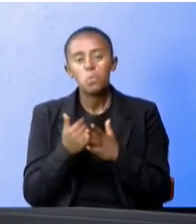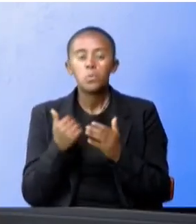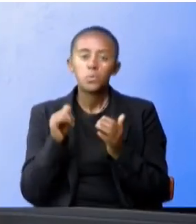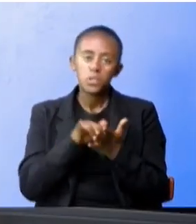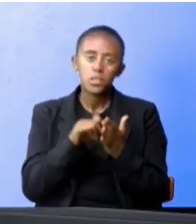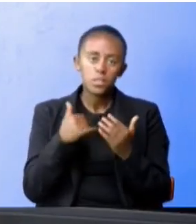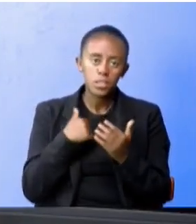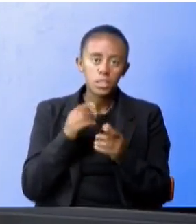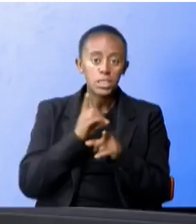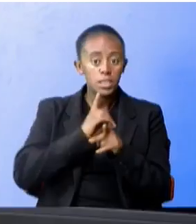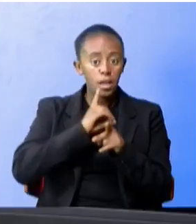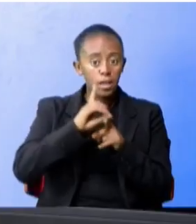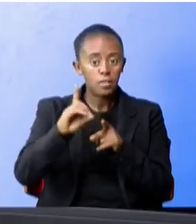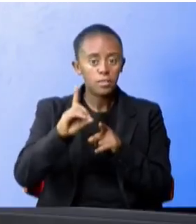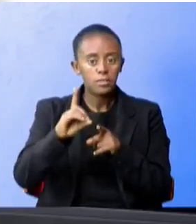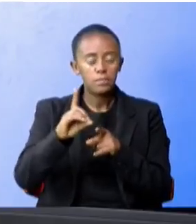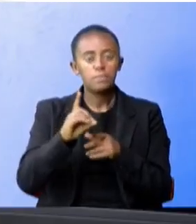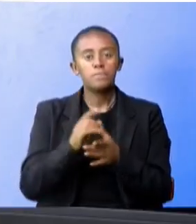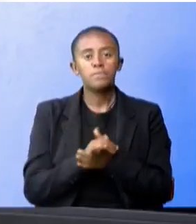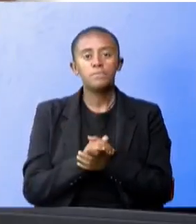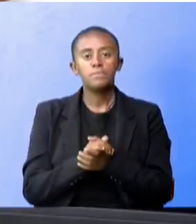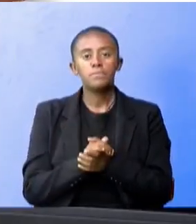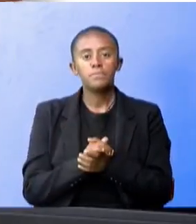are direct